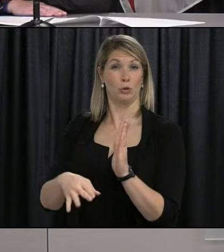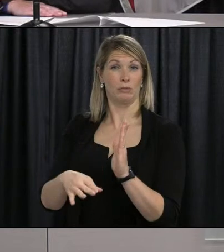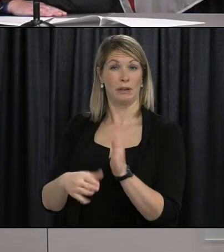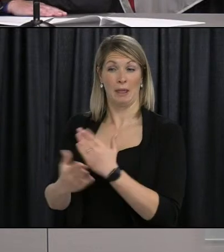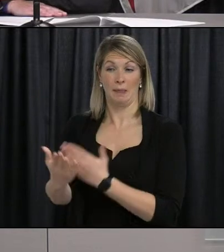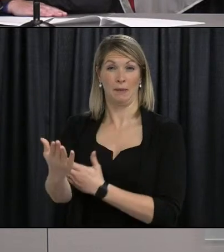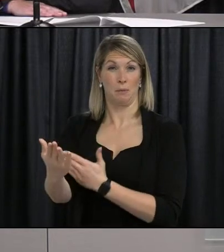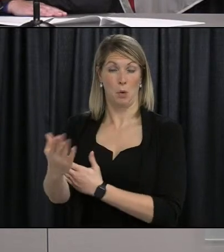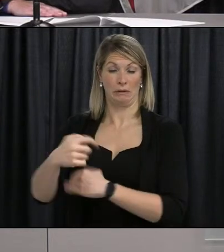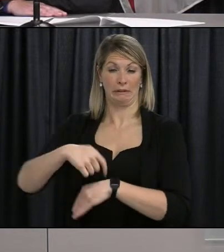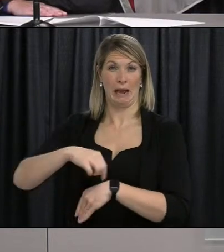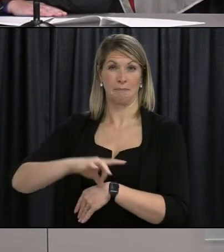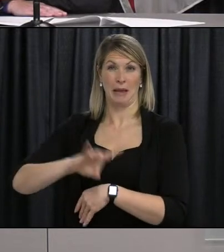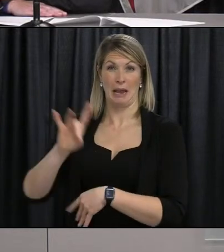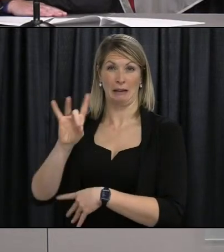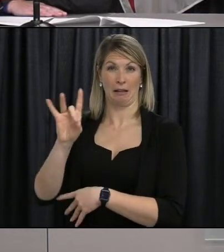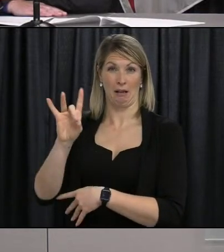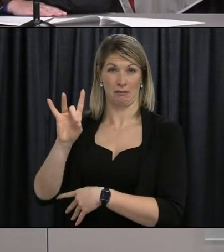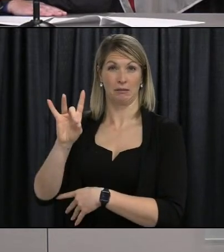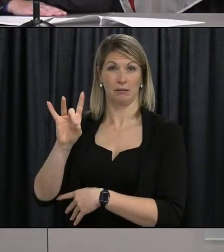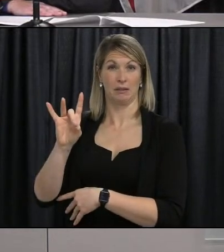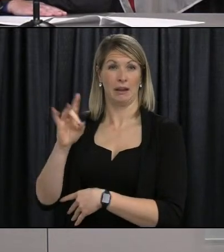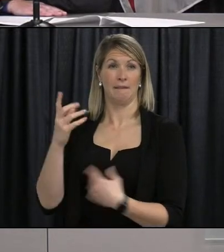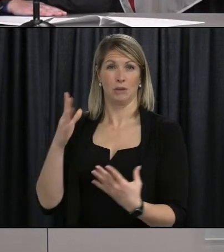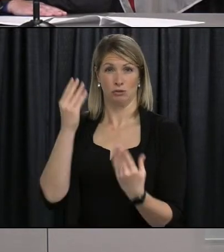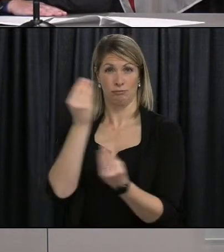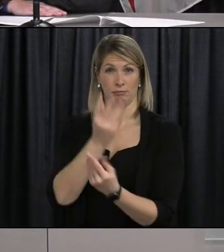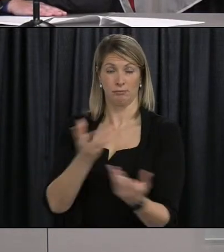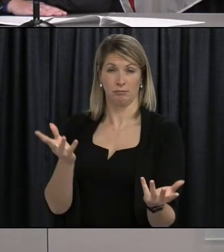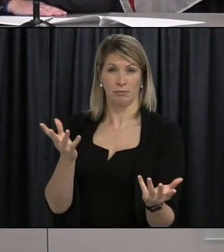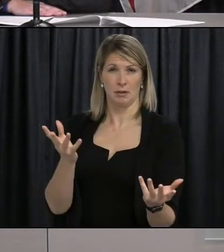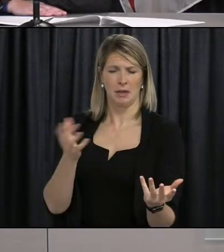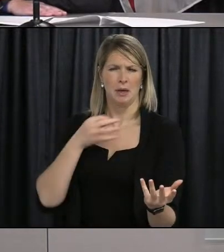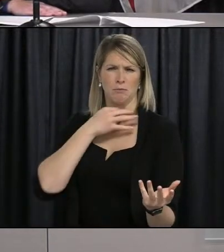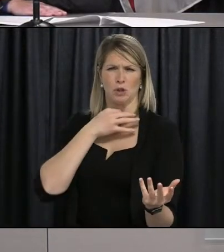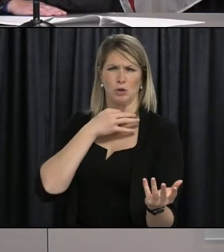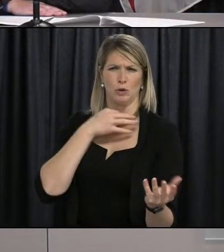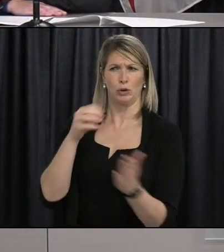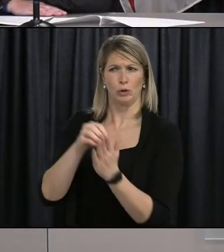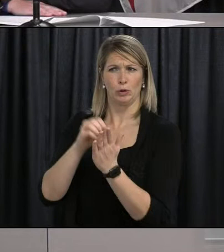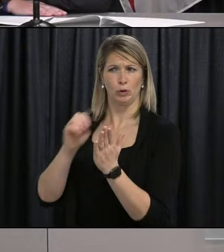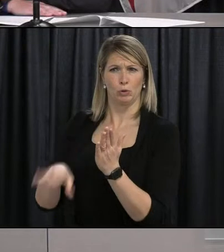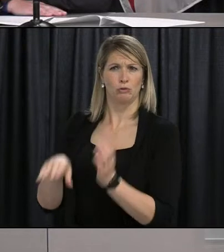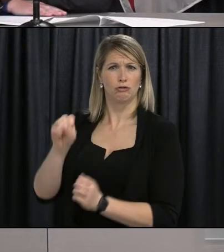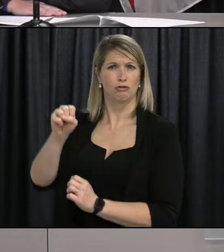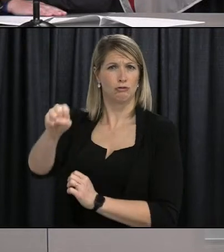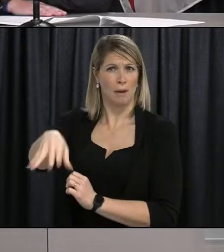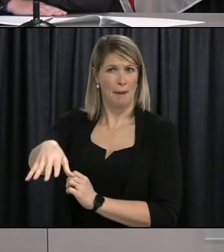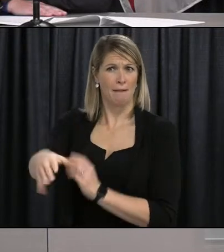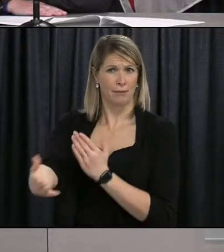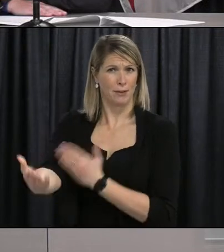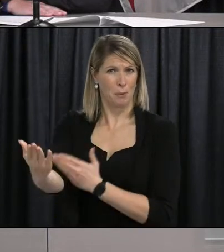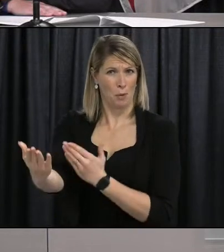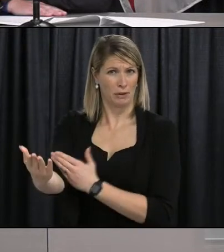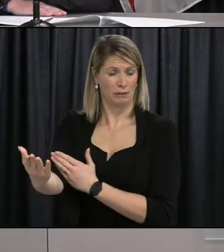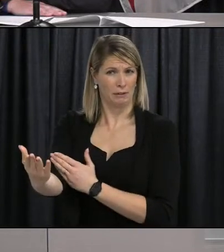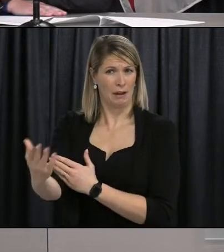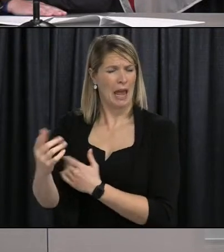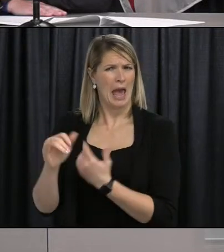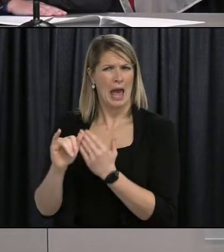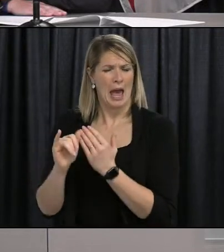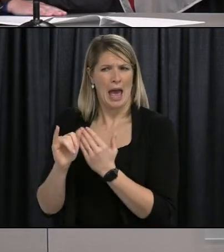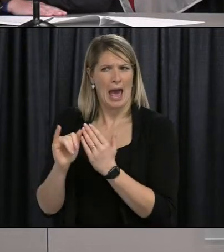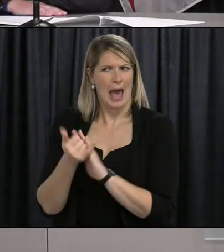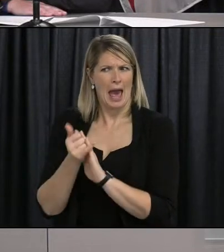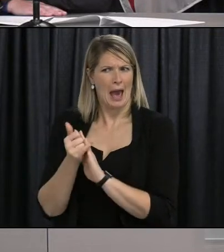already at school, dropped off, en route. How did the logistics of that play out this morning? Was it just a